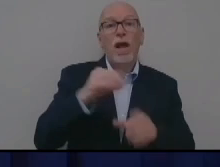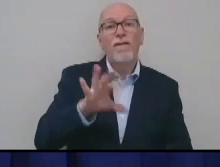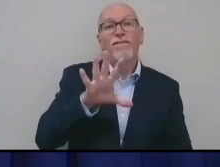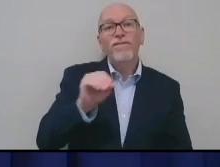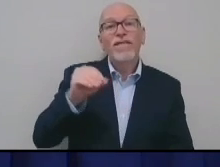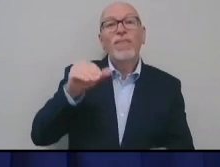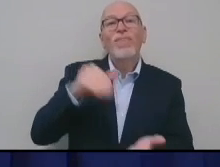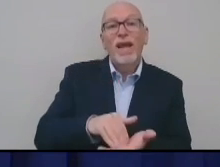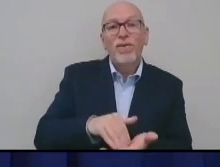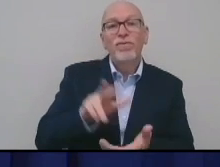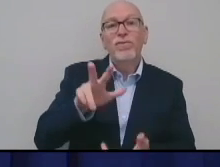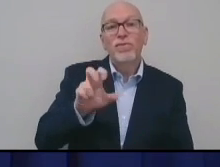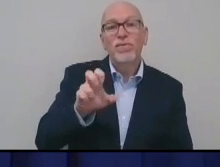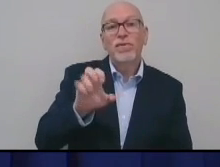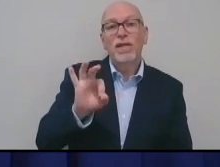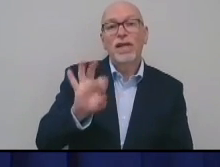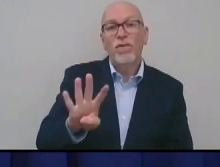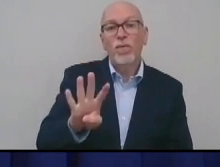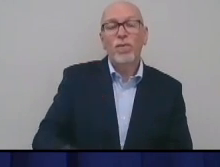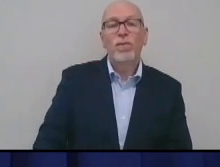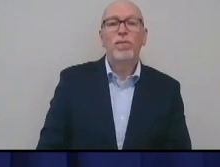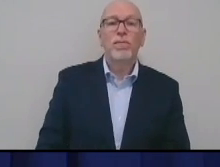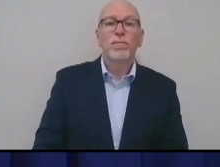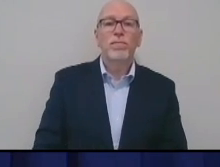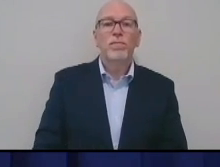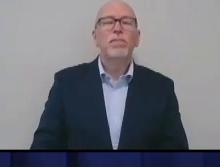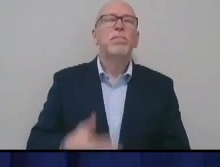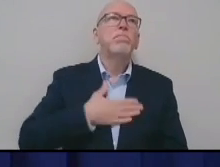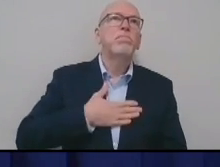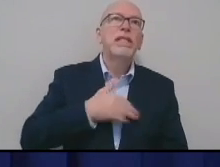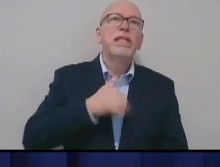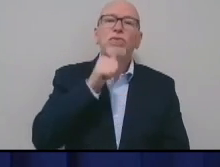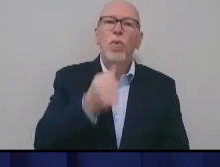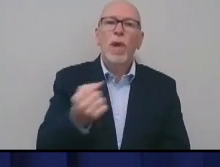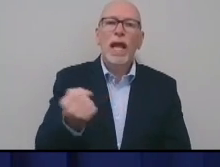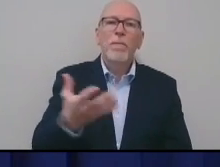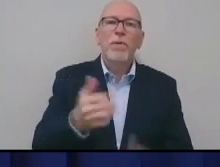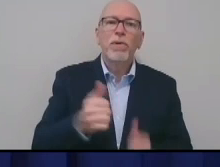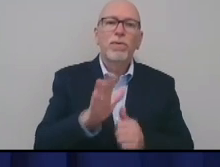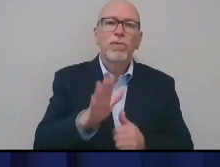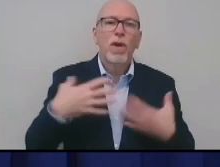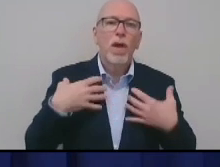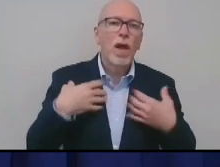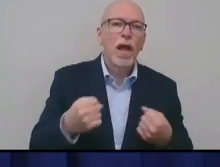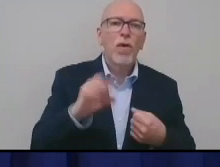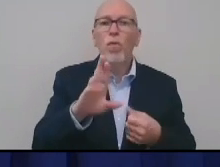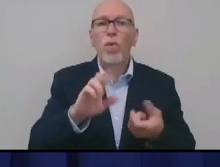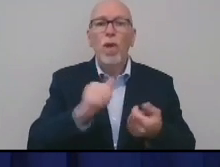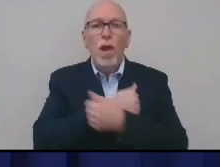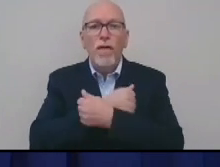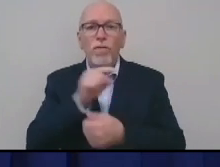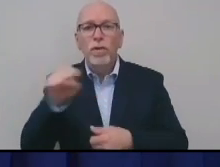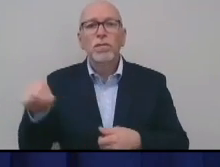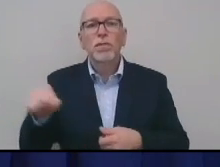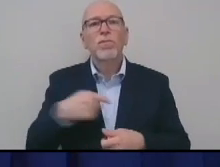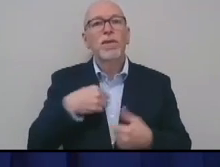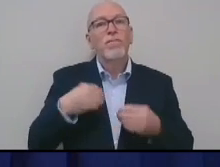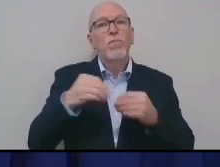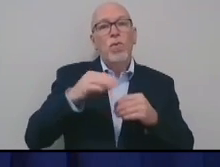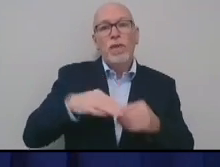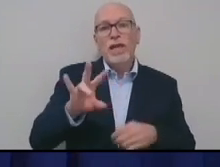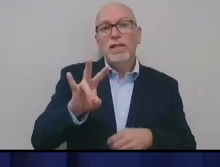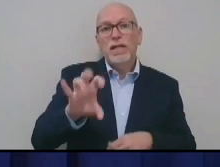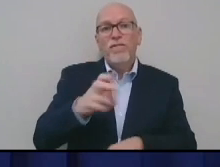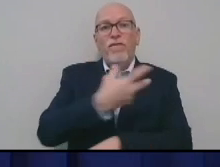are 394. Please don't gamble with your health or with the health of your loved ones. We have more than 700 vaccination